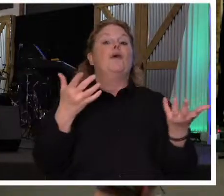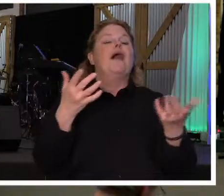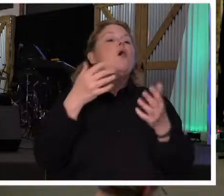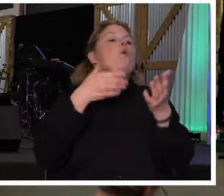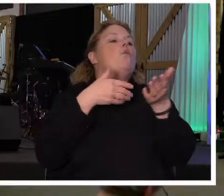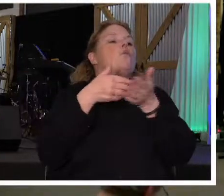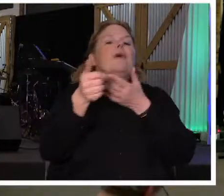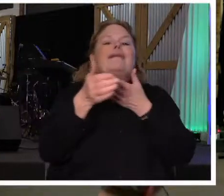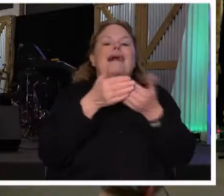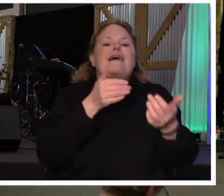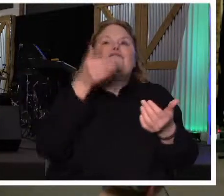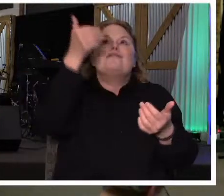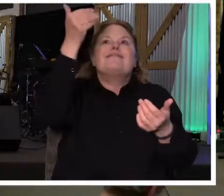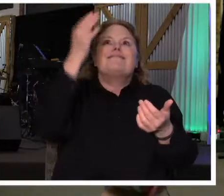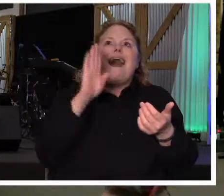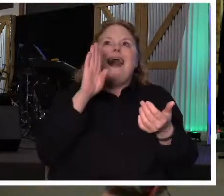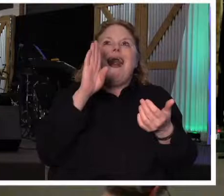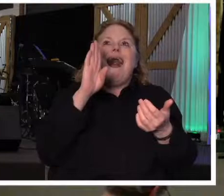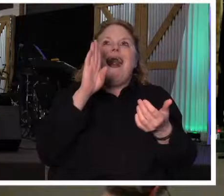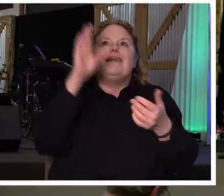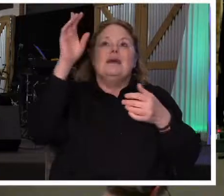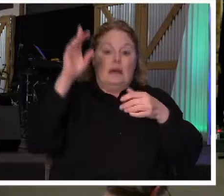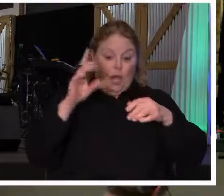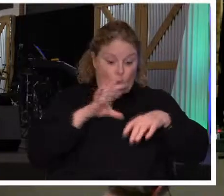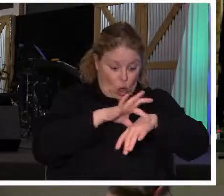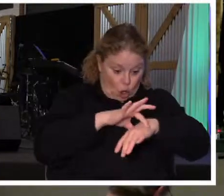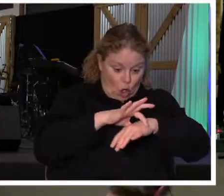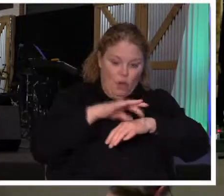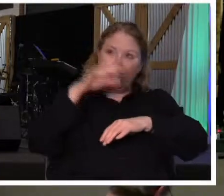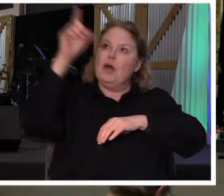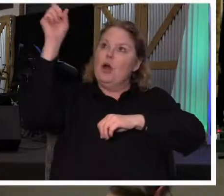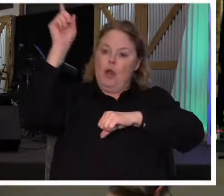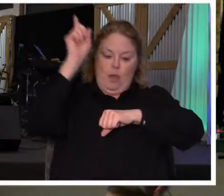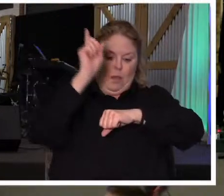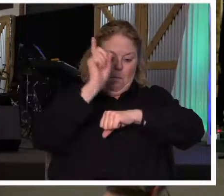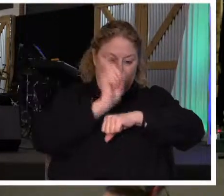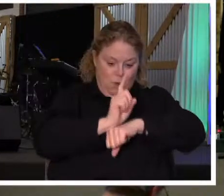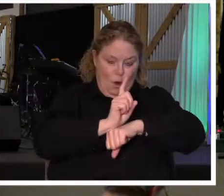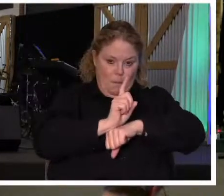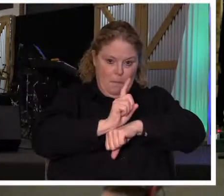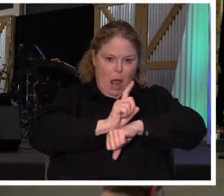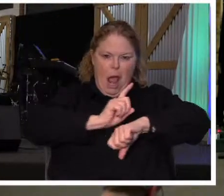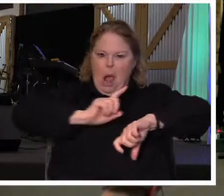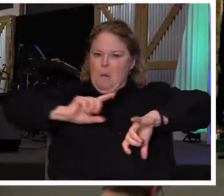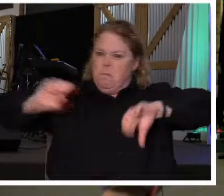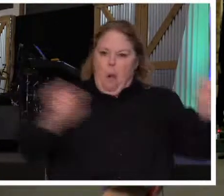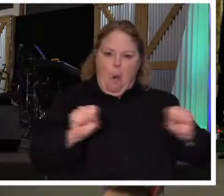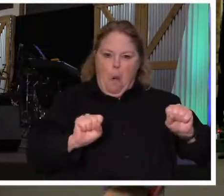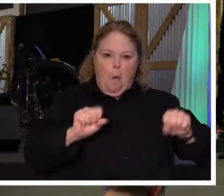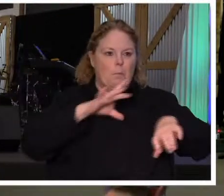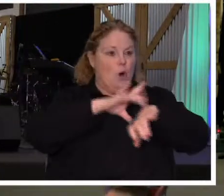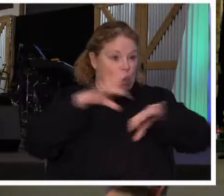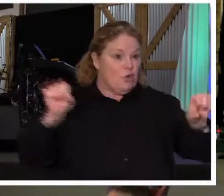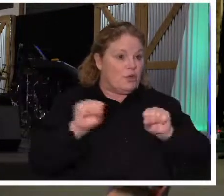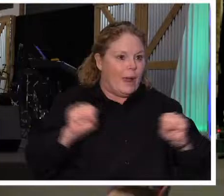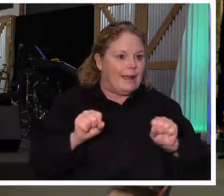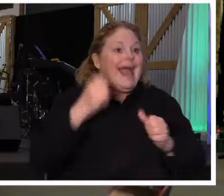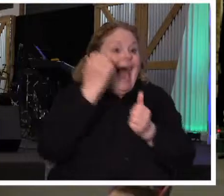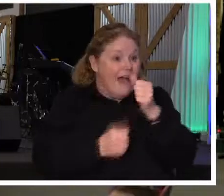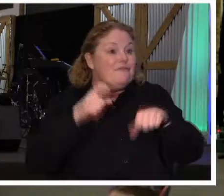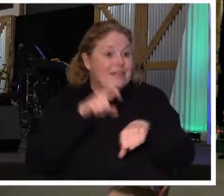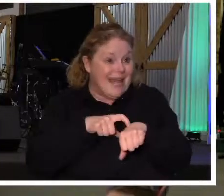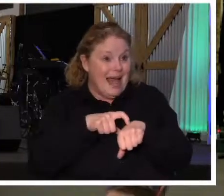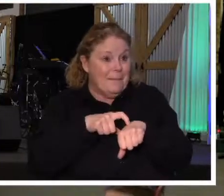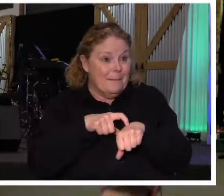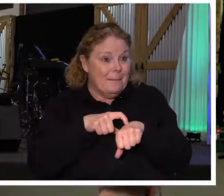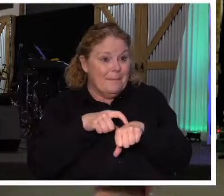time the presence of God came down and met the earth, there was an earthquake. You can read about that in